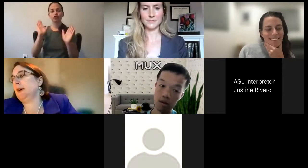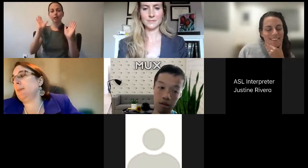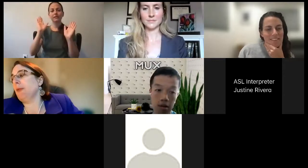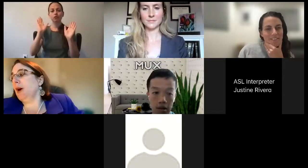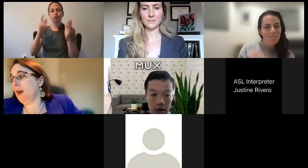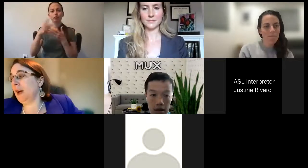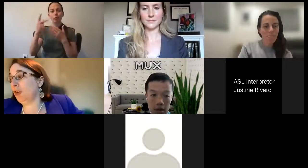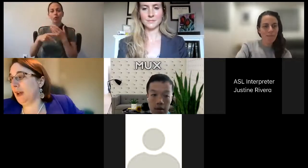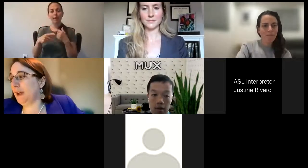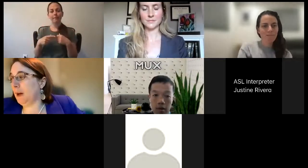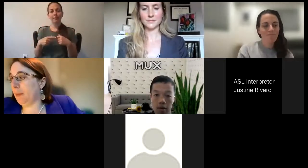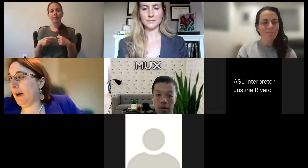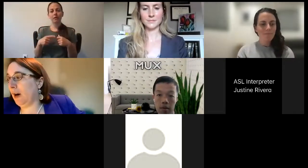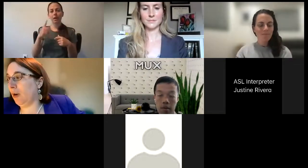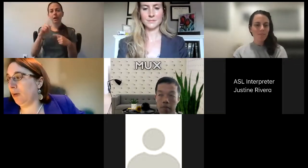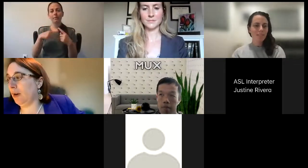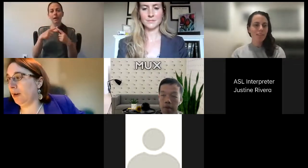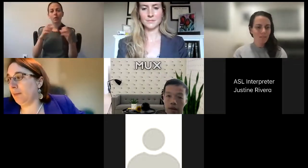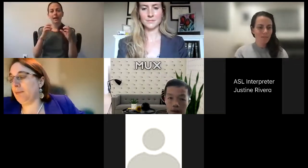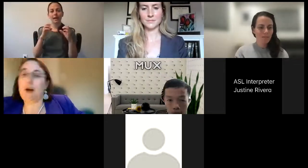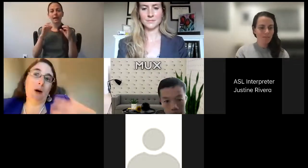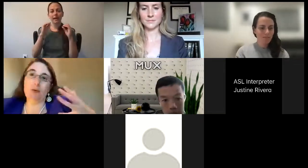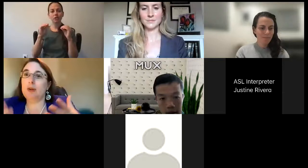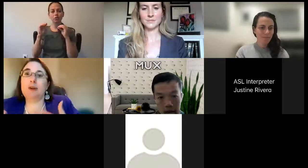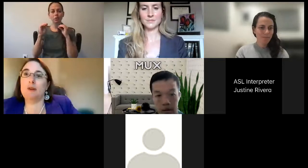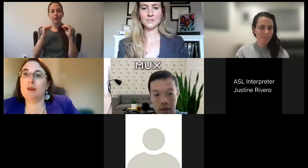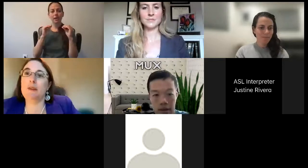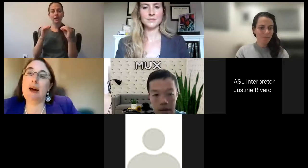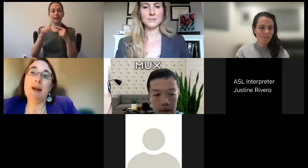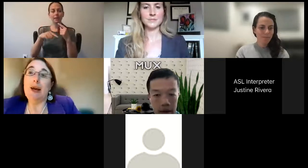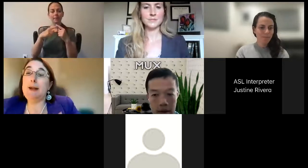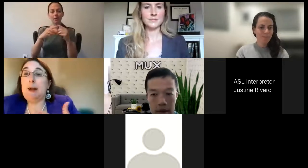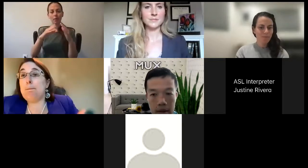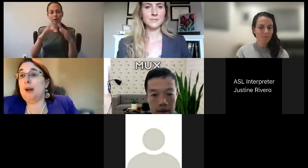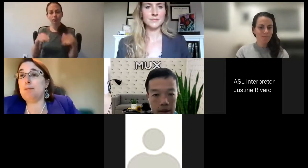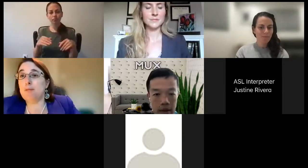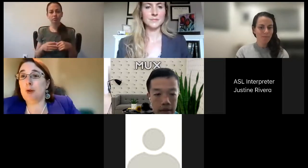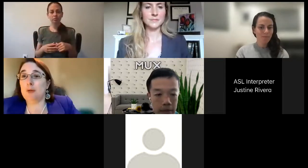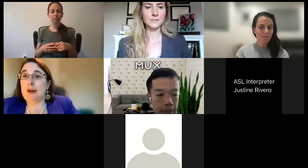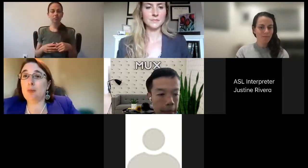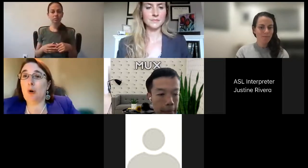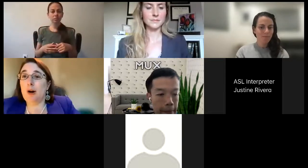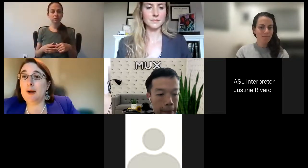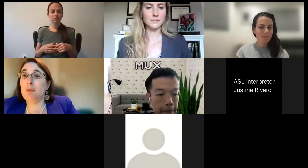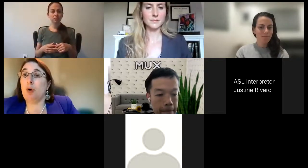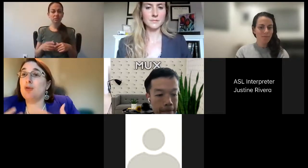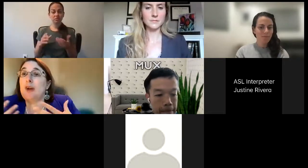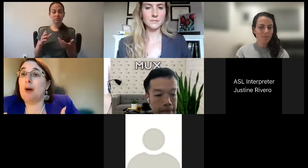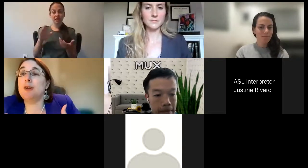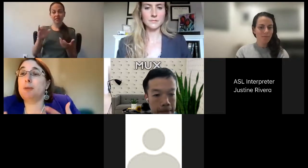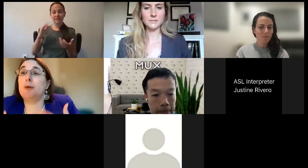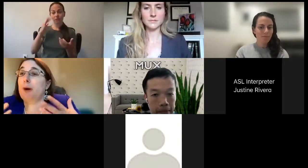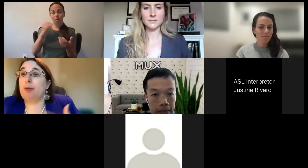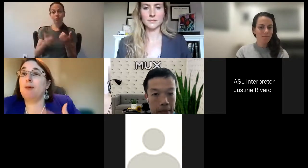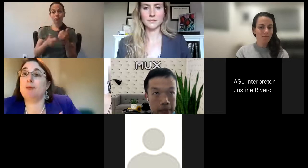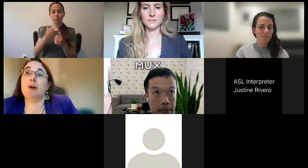talking, educating about housing and things like that. And that's why most housing